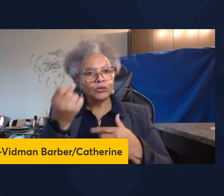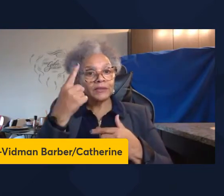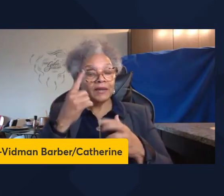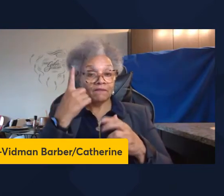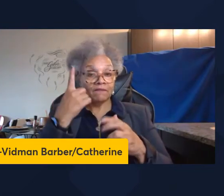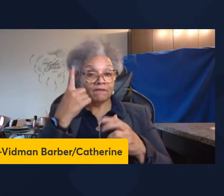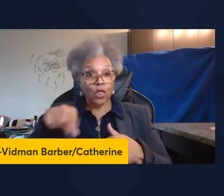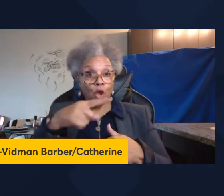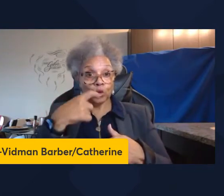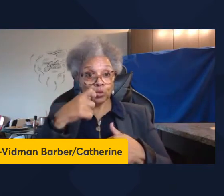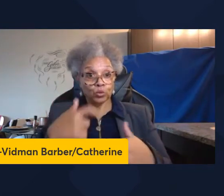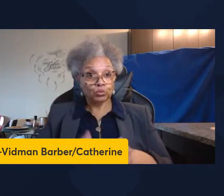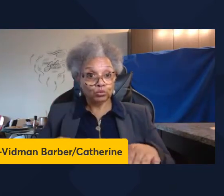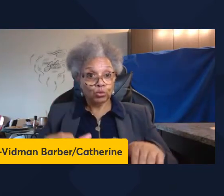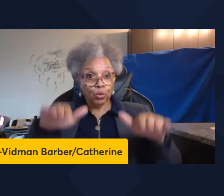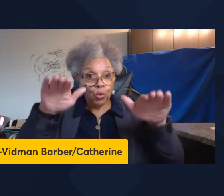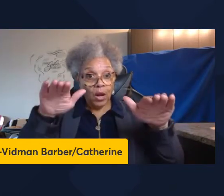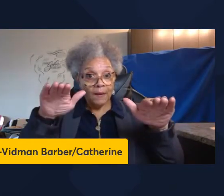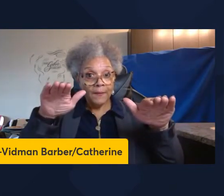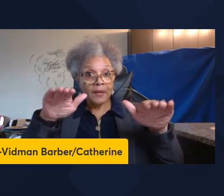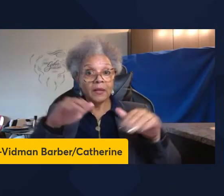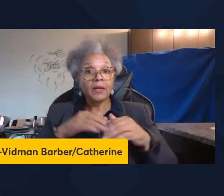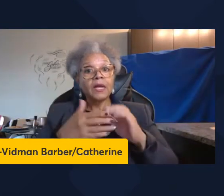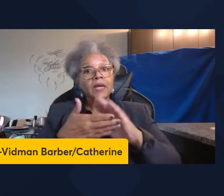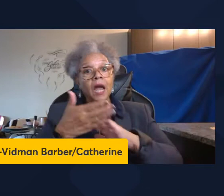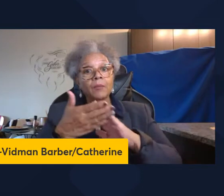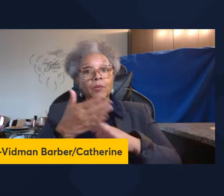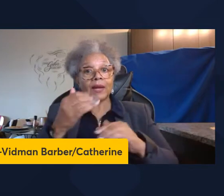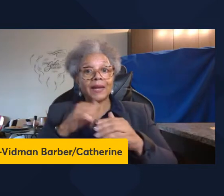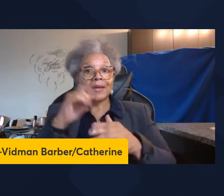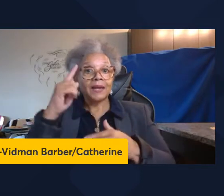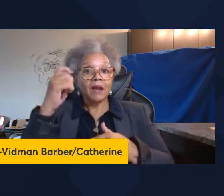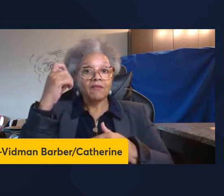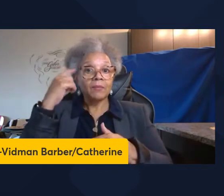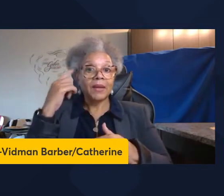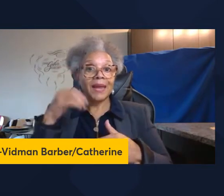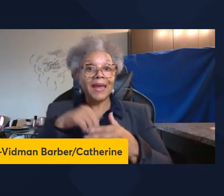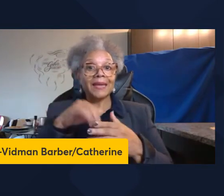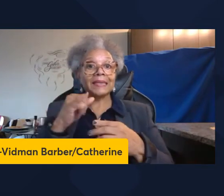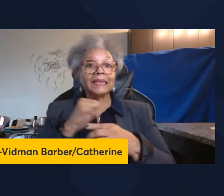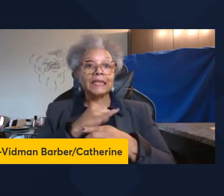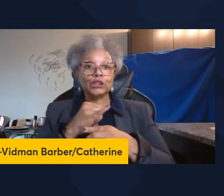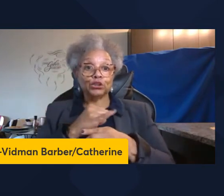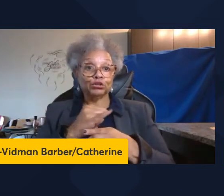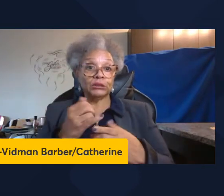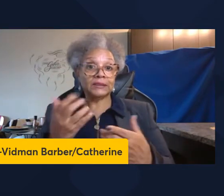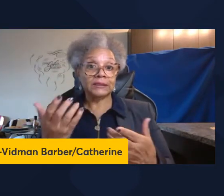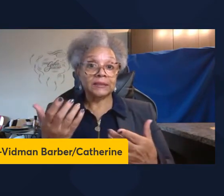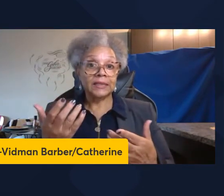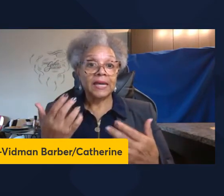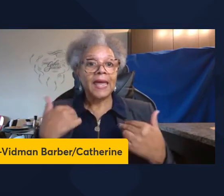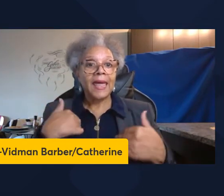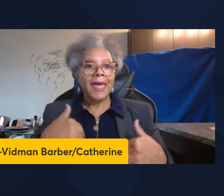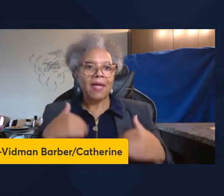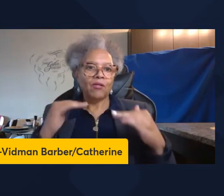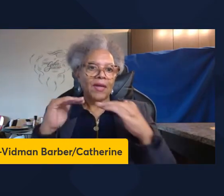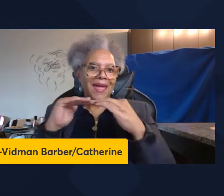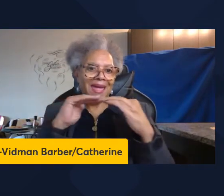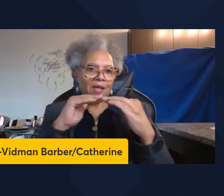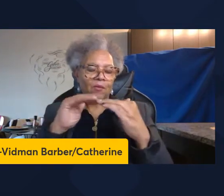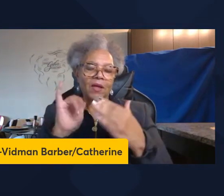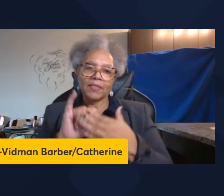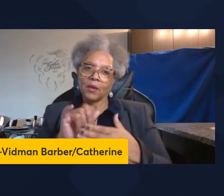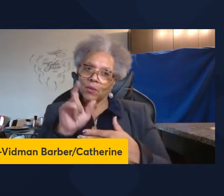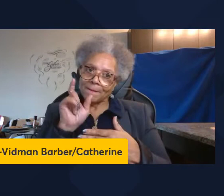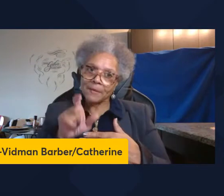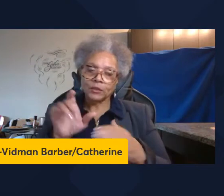up in or who operate in government and in industry, health equity is something that we have to do every